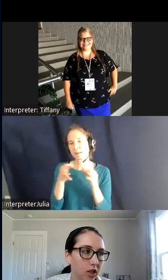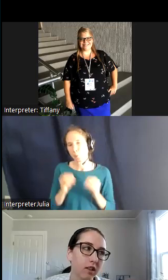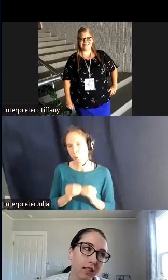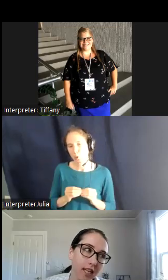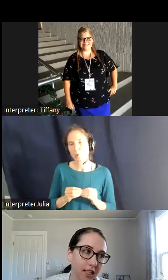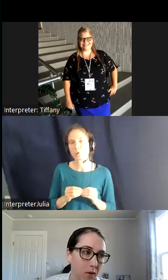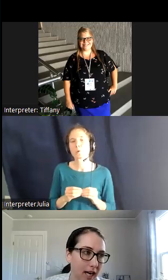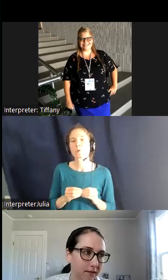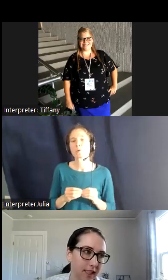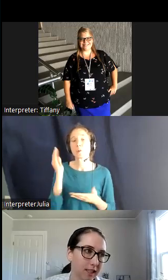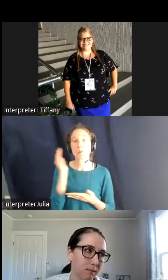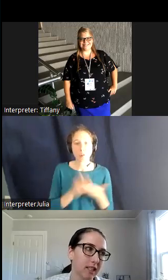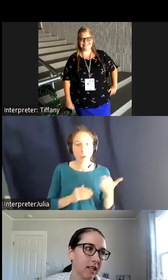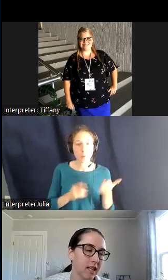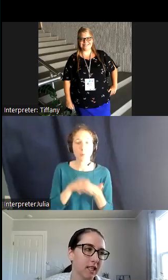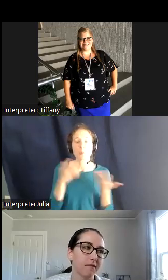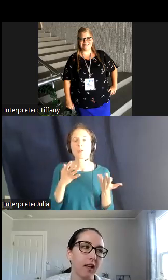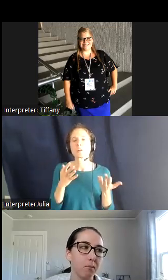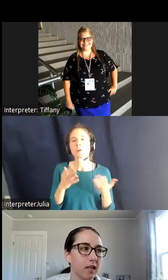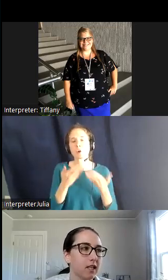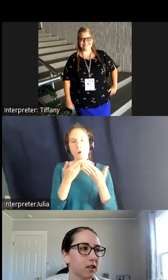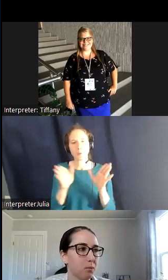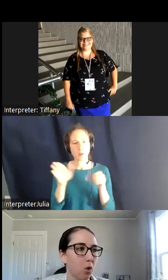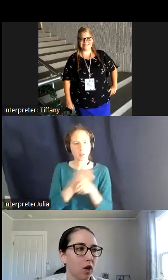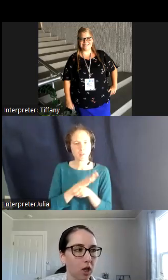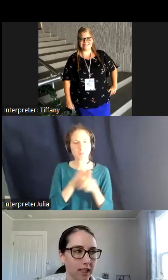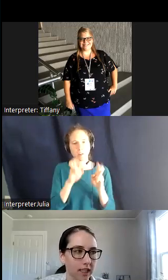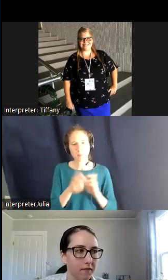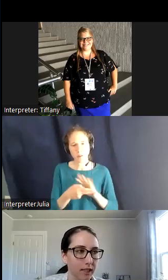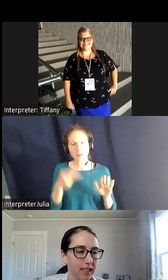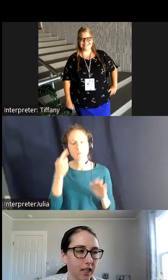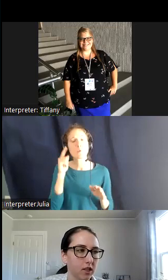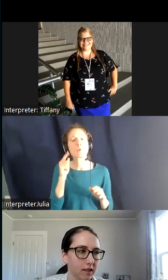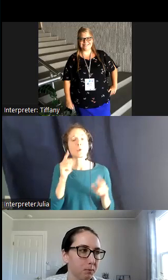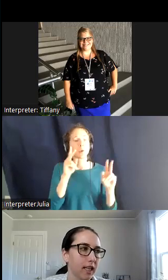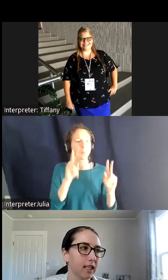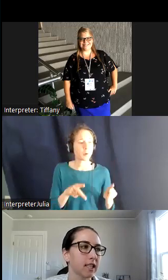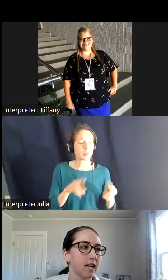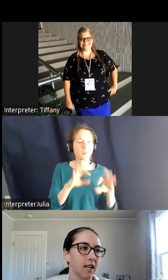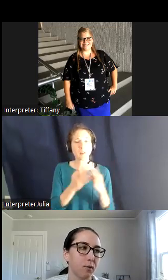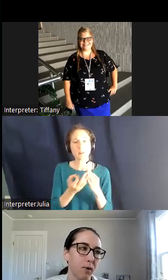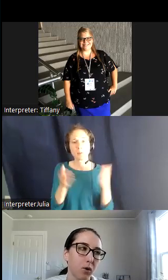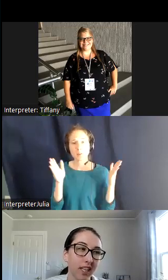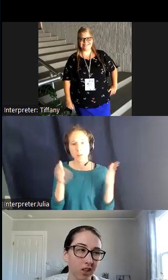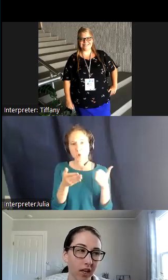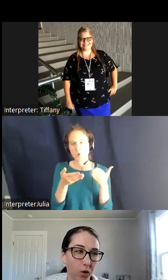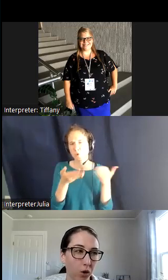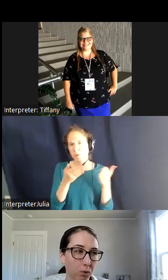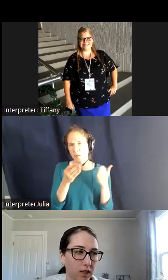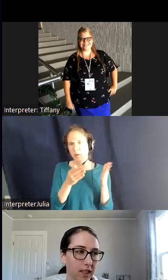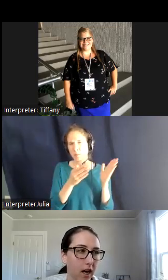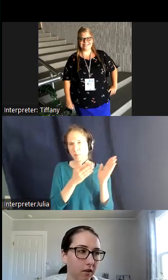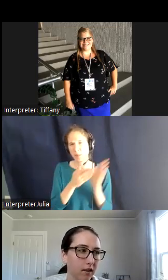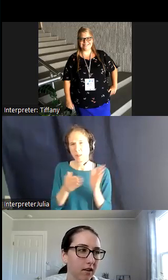developing or conducting comprehensive assessments to develop and support person and family-centered service plans that promote integrated